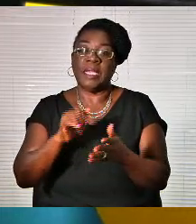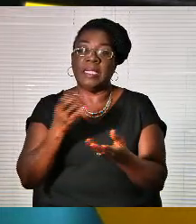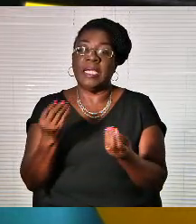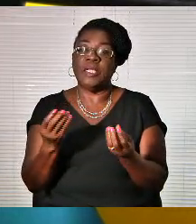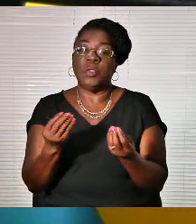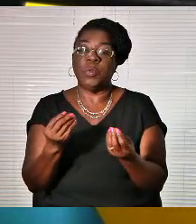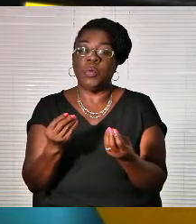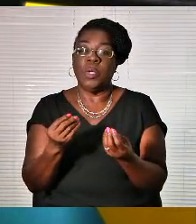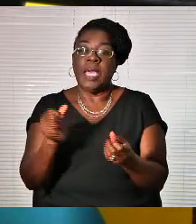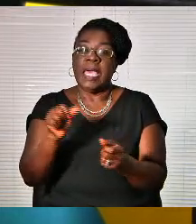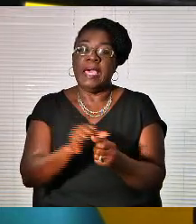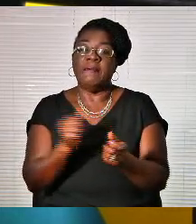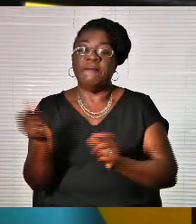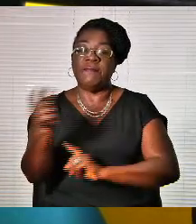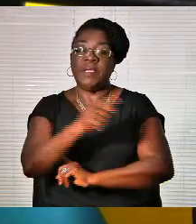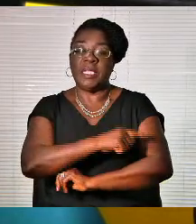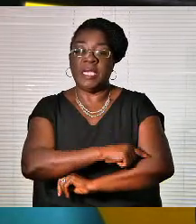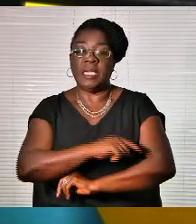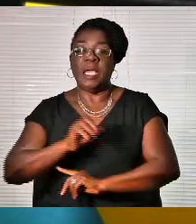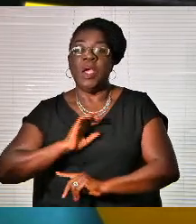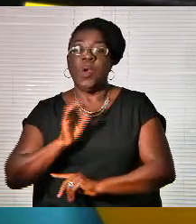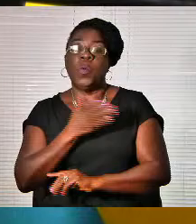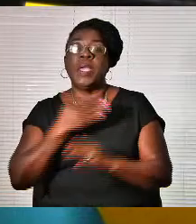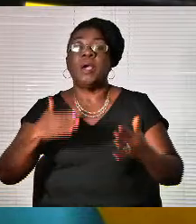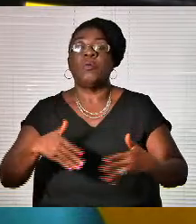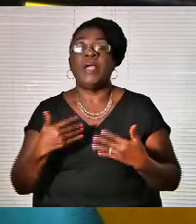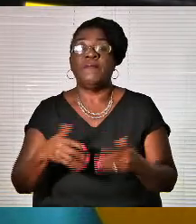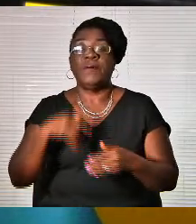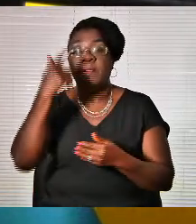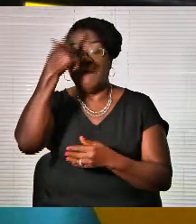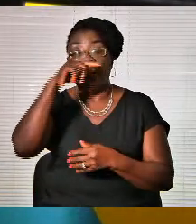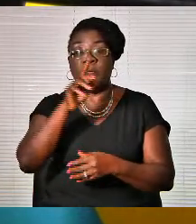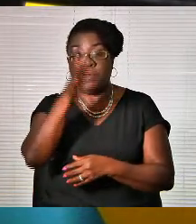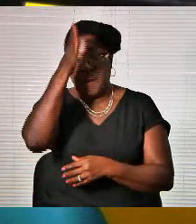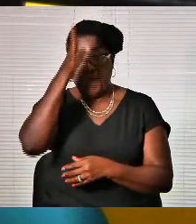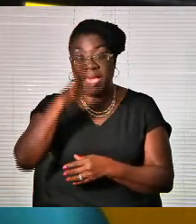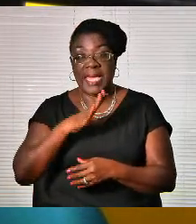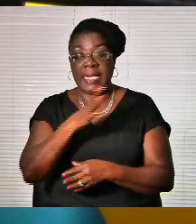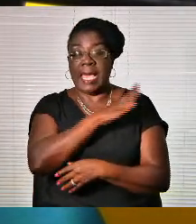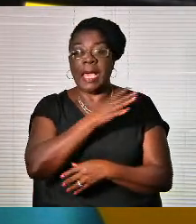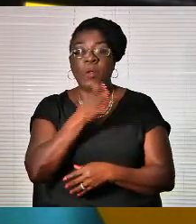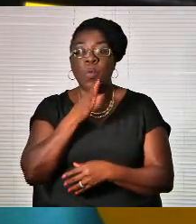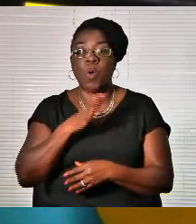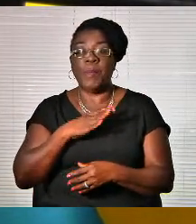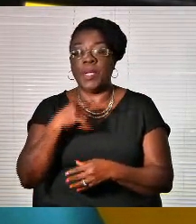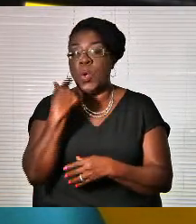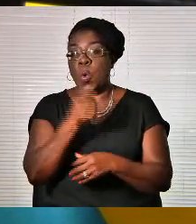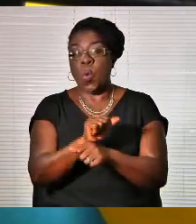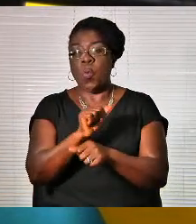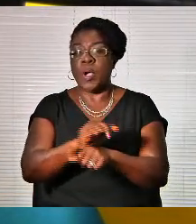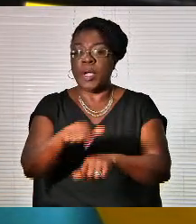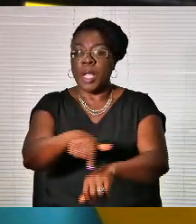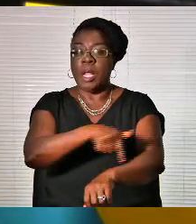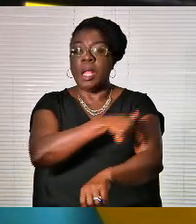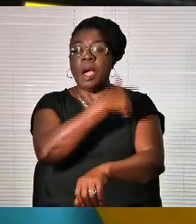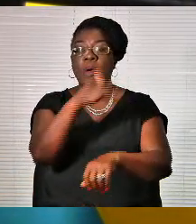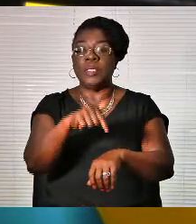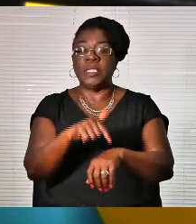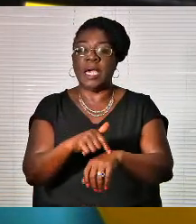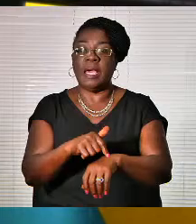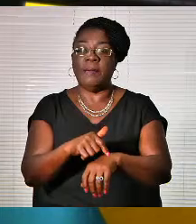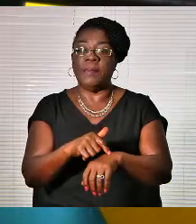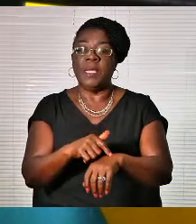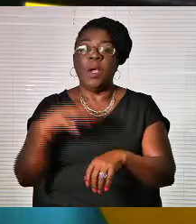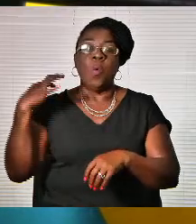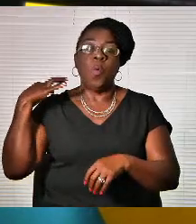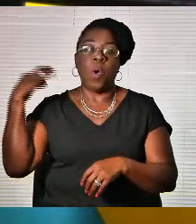daily. We are grateful for the men and women who have worked extra shifts, volunteered, and even come